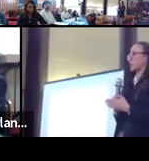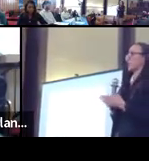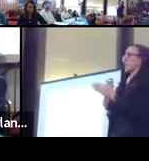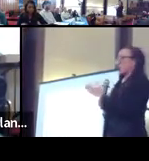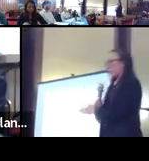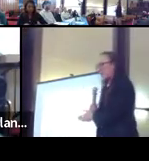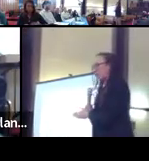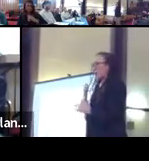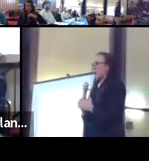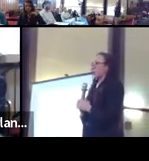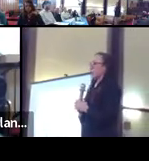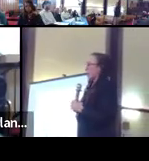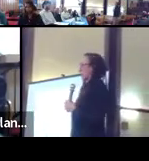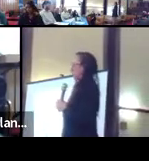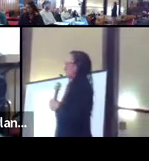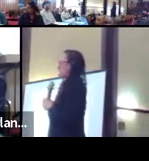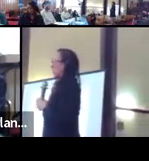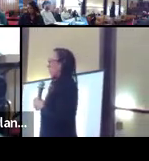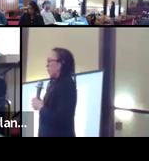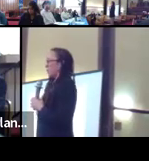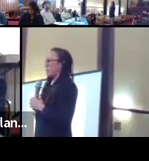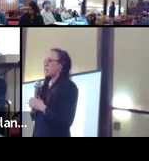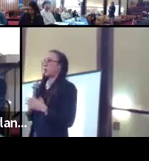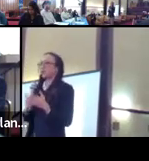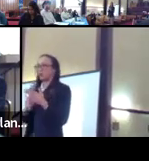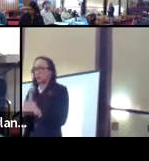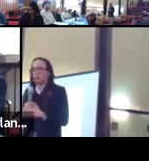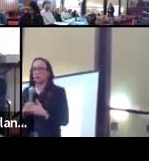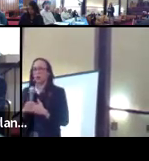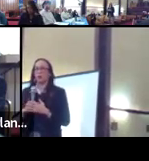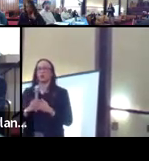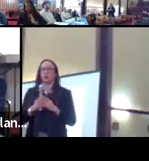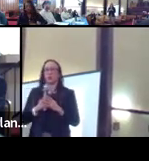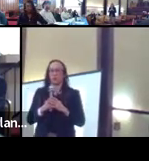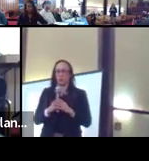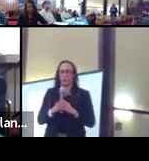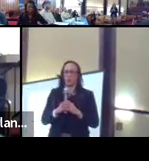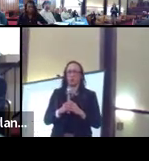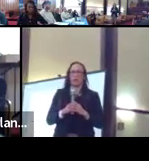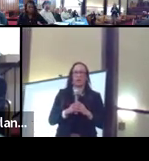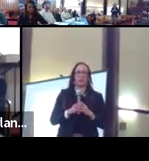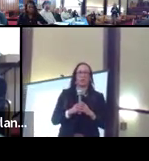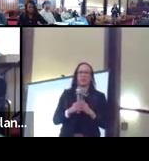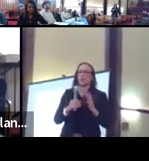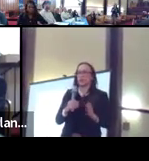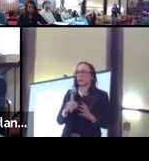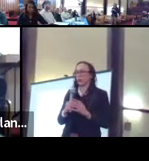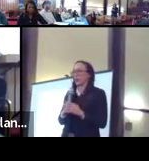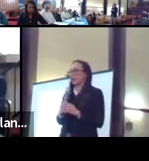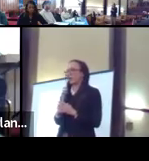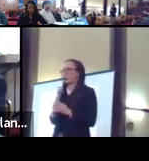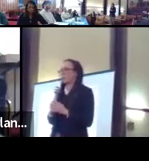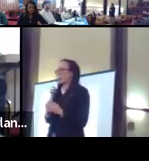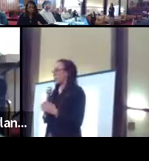phase of this project will be creating an implementation committee, but we give you some framework to and organizational guidelines